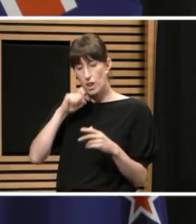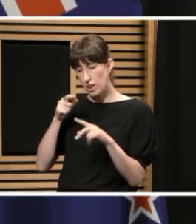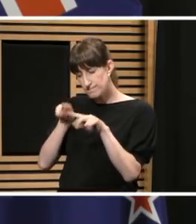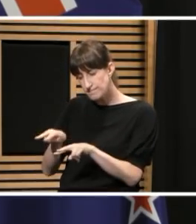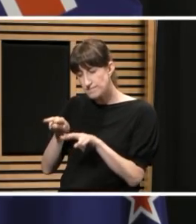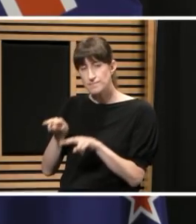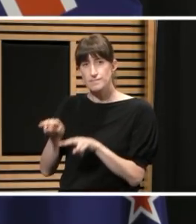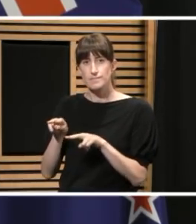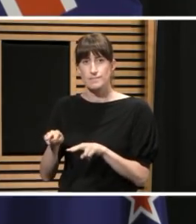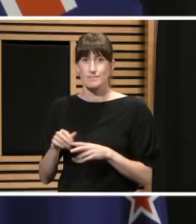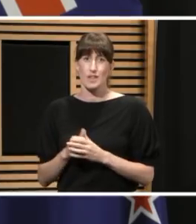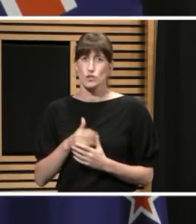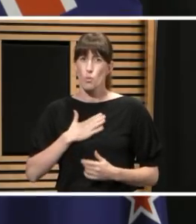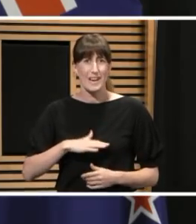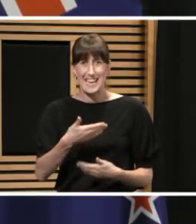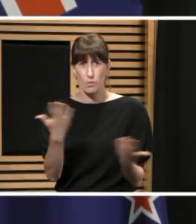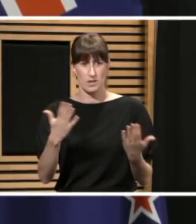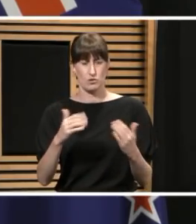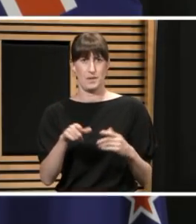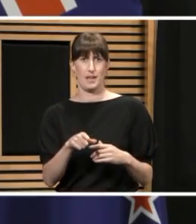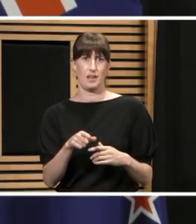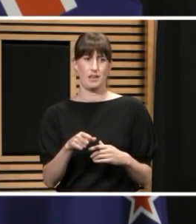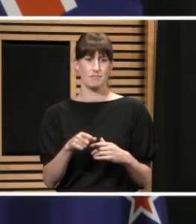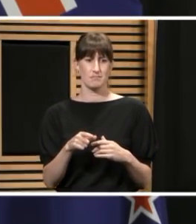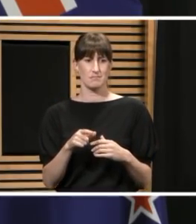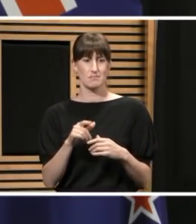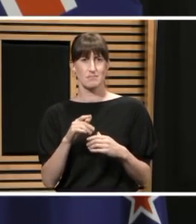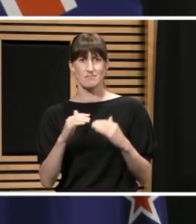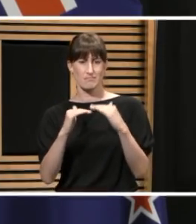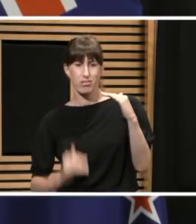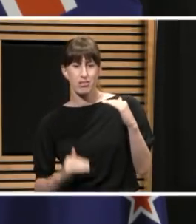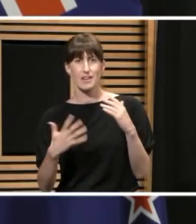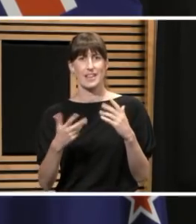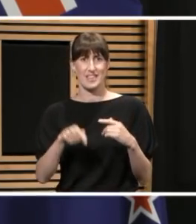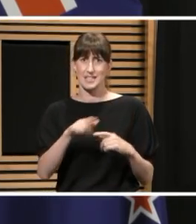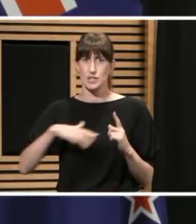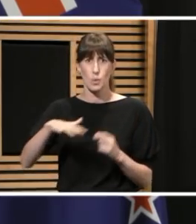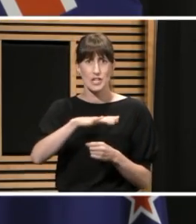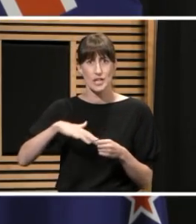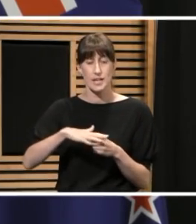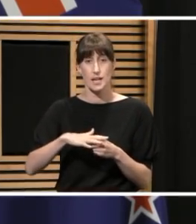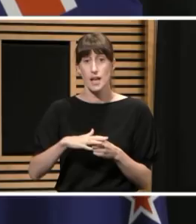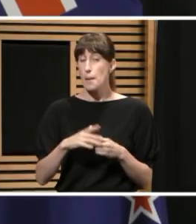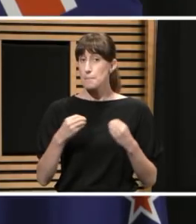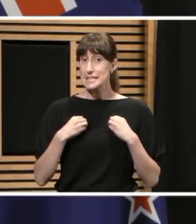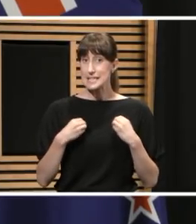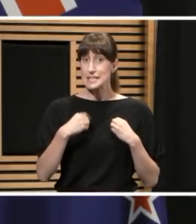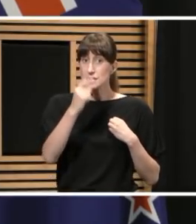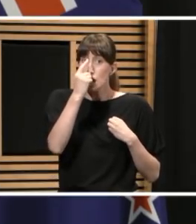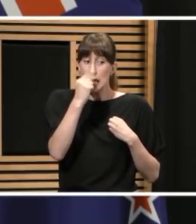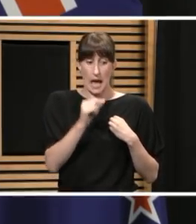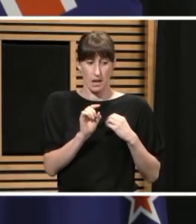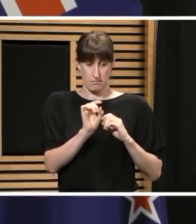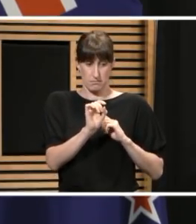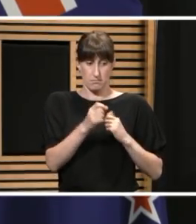this extraordinary period. To be clear, it is not illegal for businesses to increase their prices, but the Fair